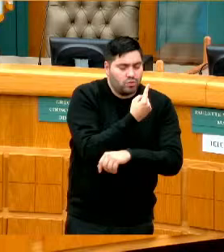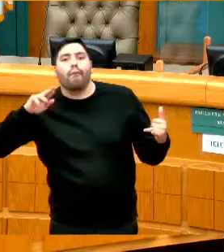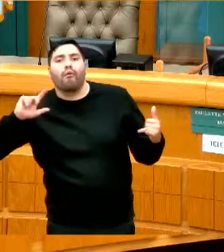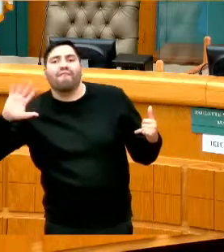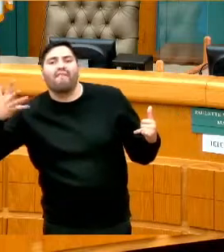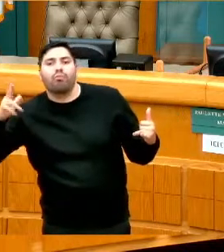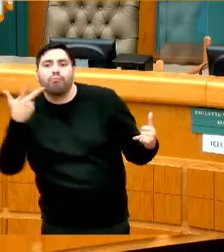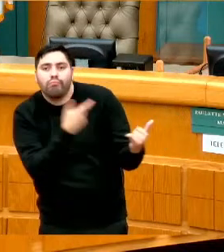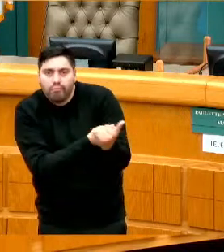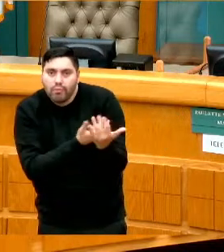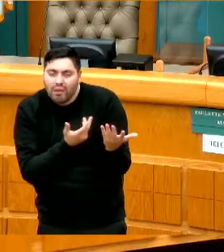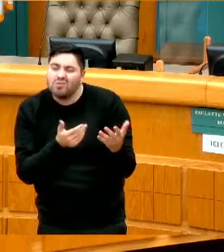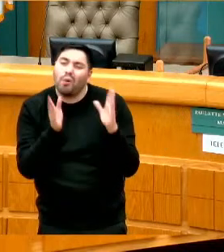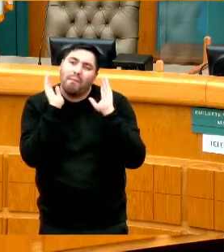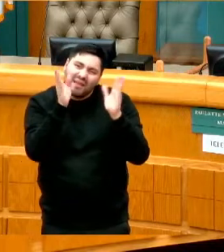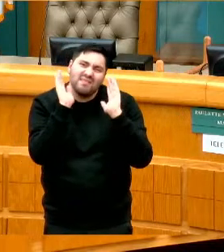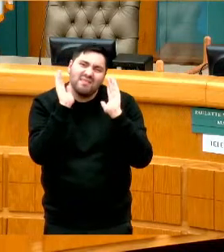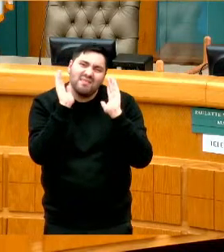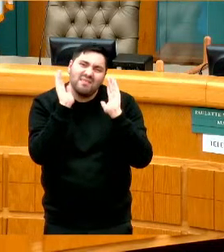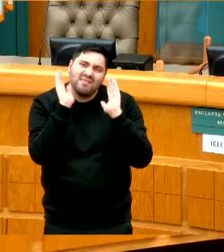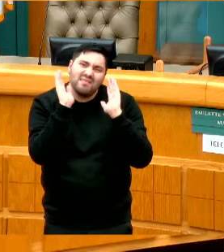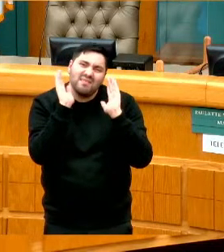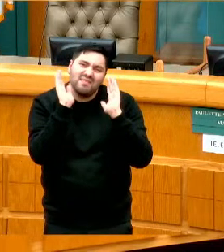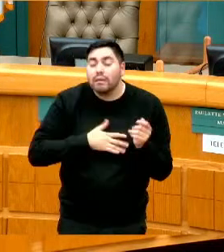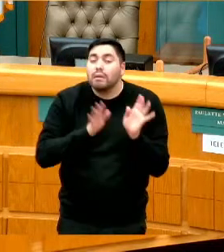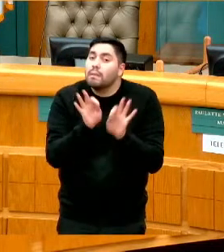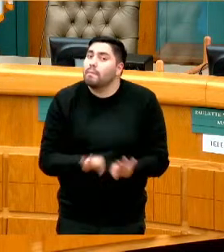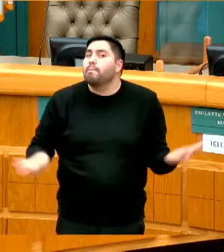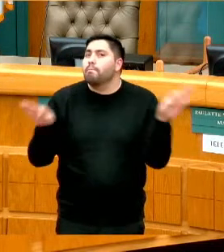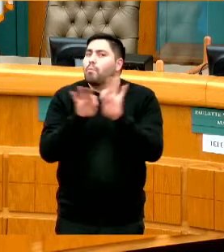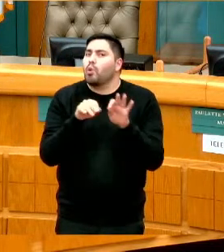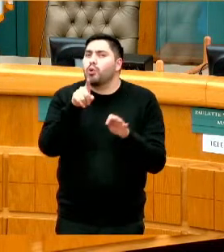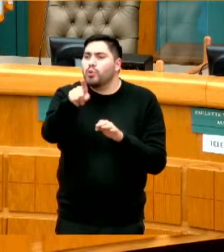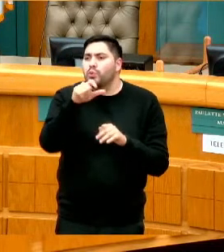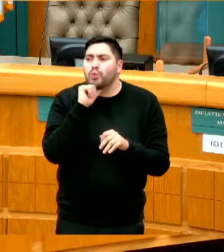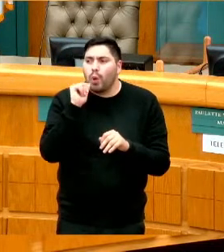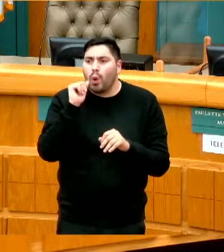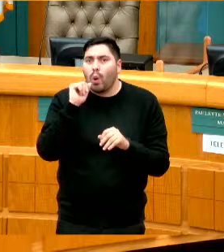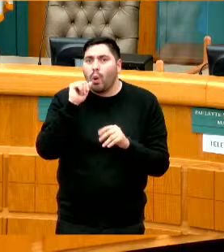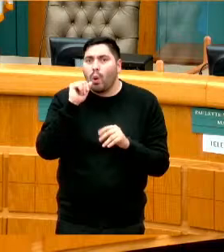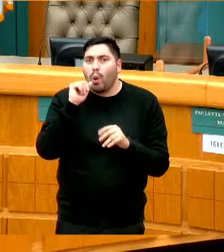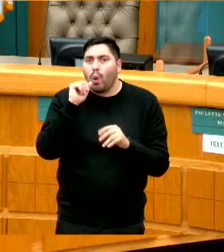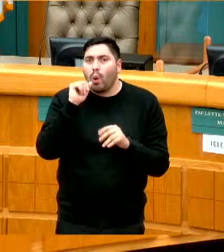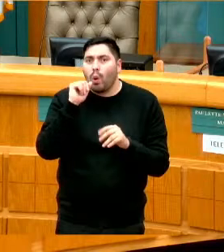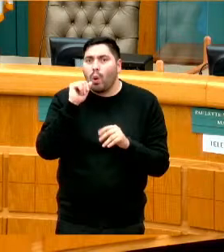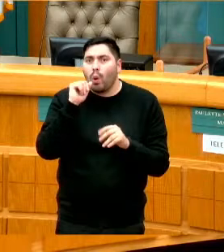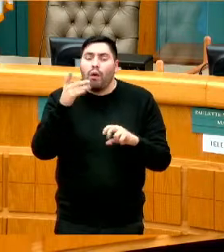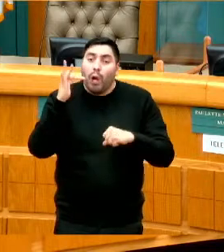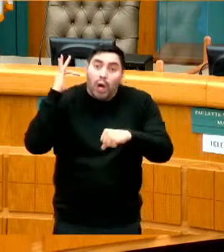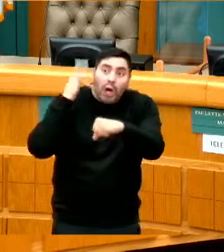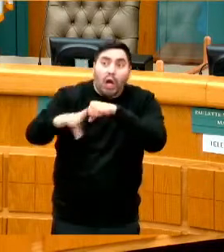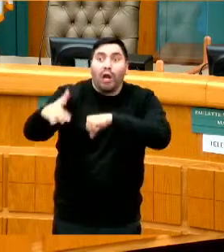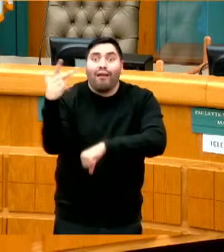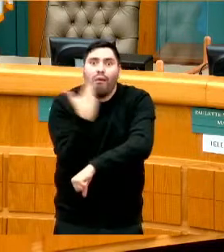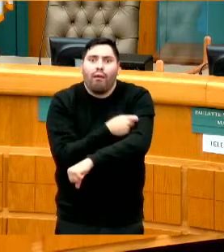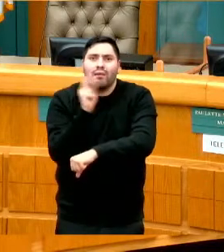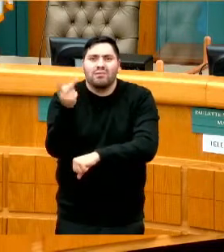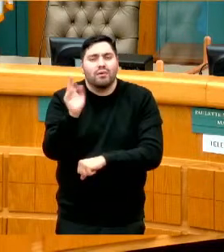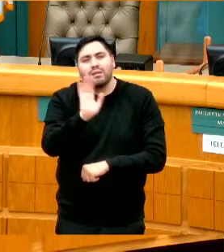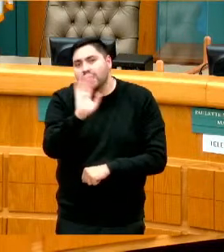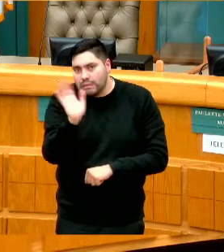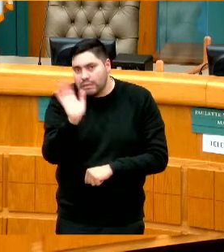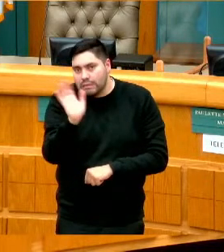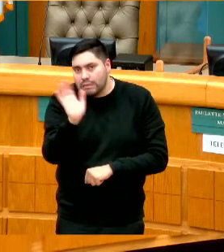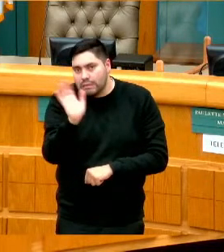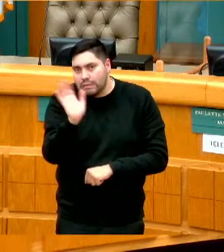Please pay attention to this since it is very important that you don't get the second vaccine too early. So how do I get